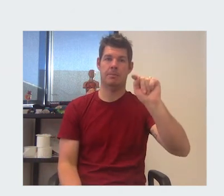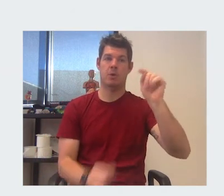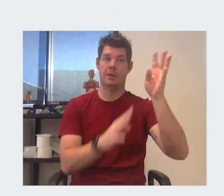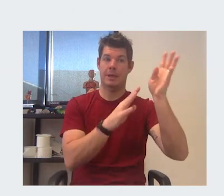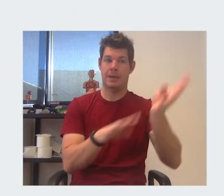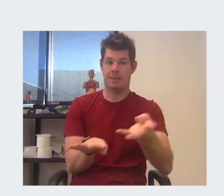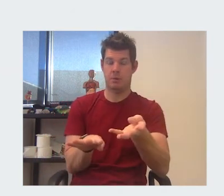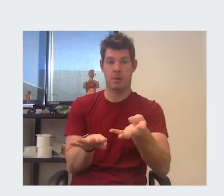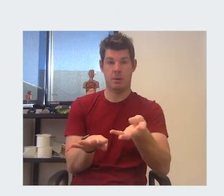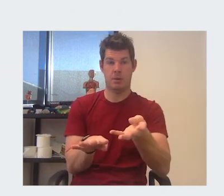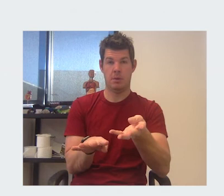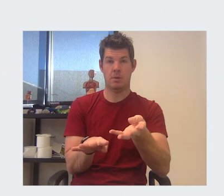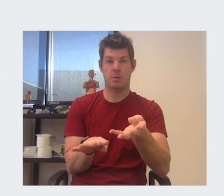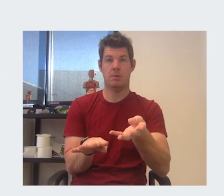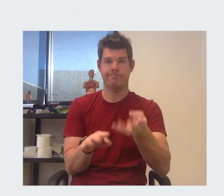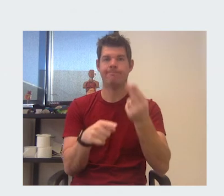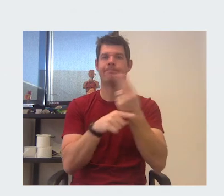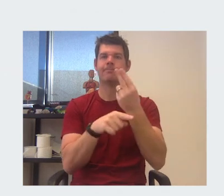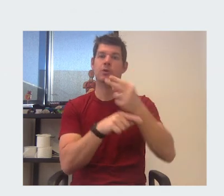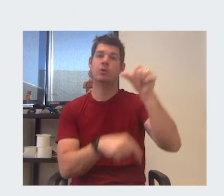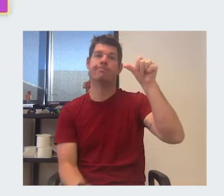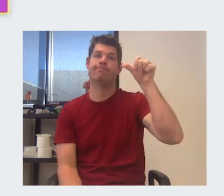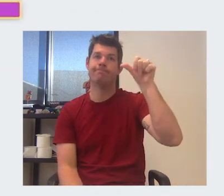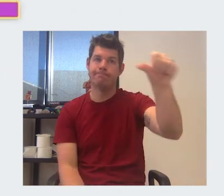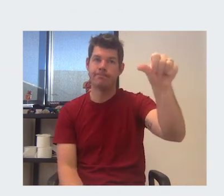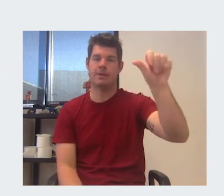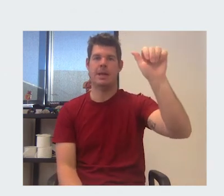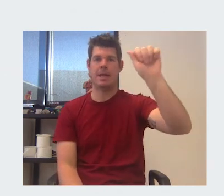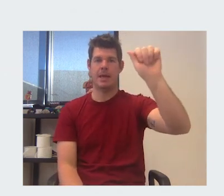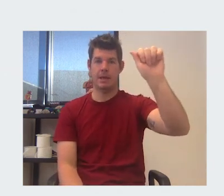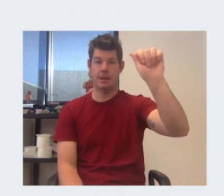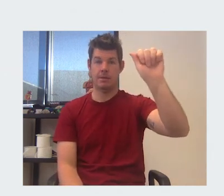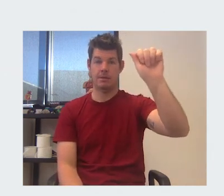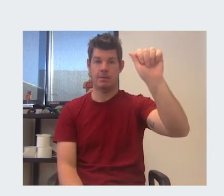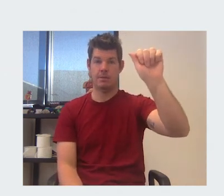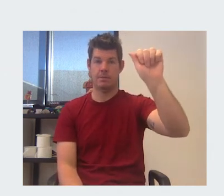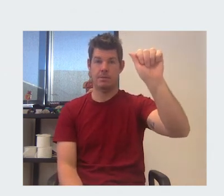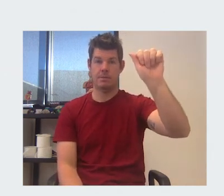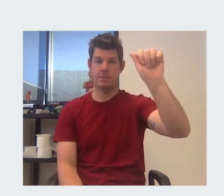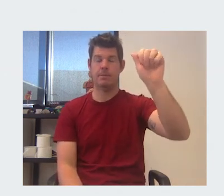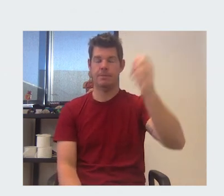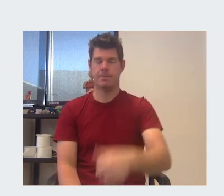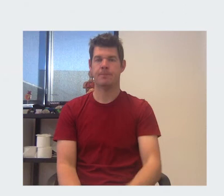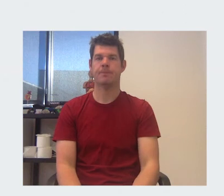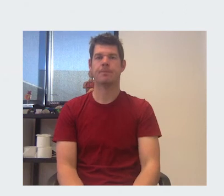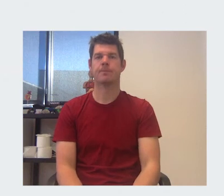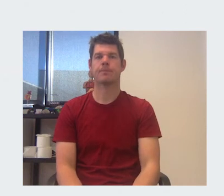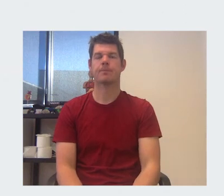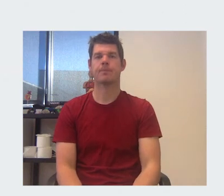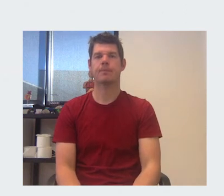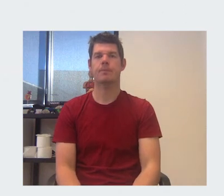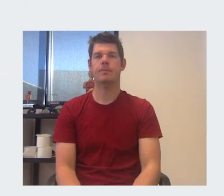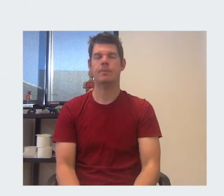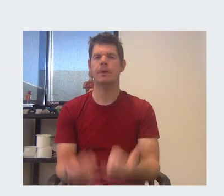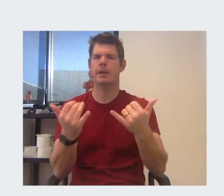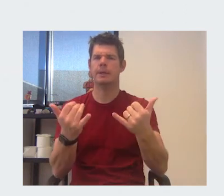So if I go into this input, I'm going to use the same one that he used, which was the on button A pressed. Okay,